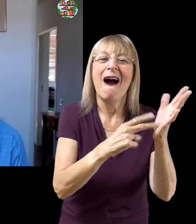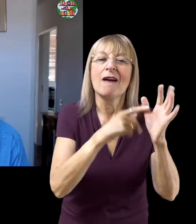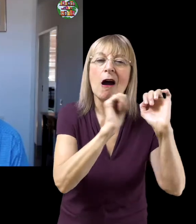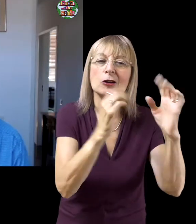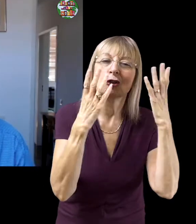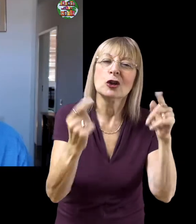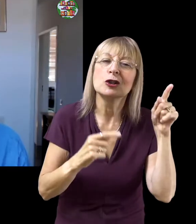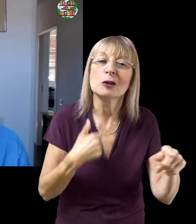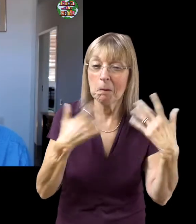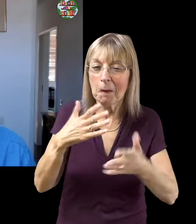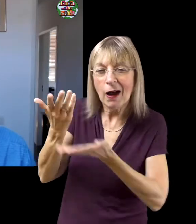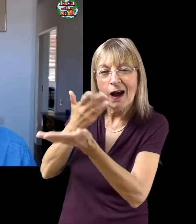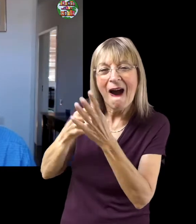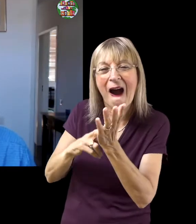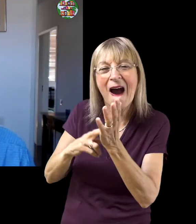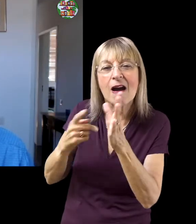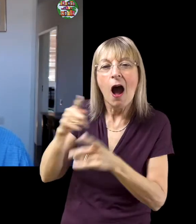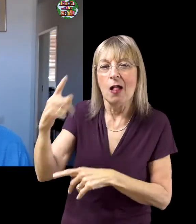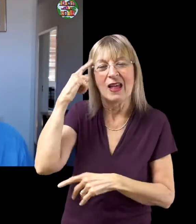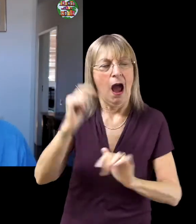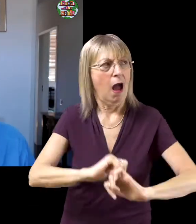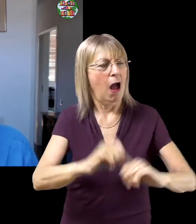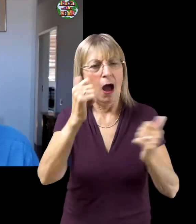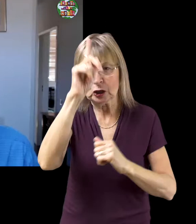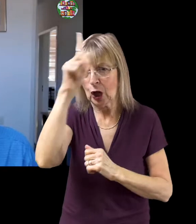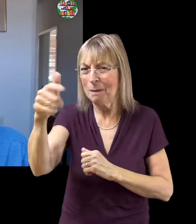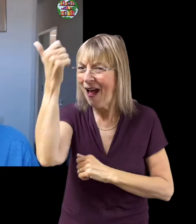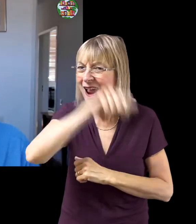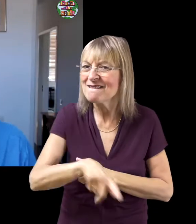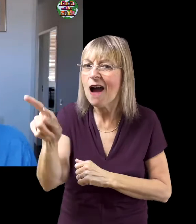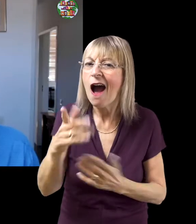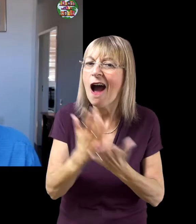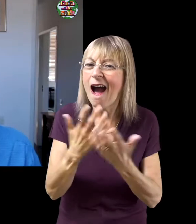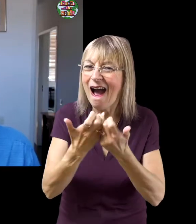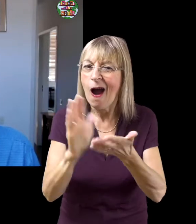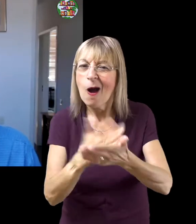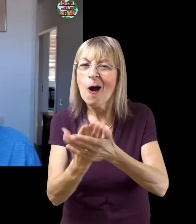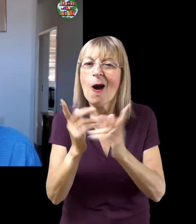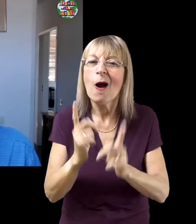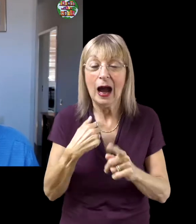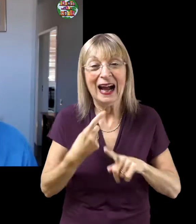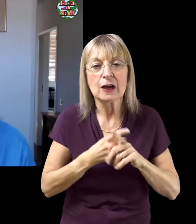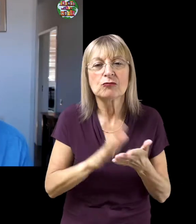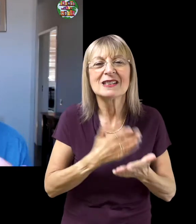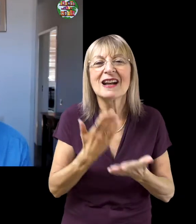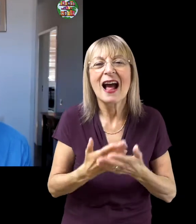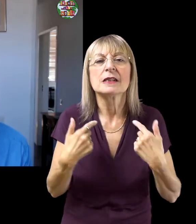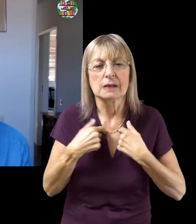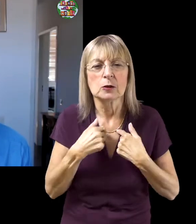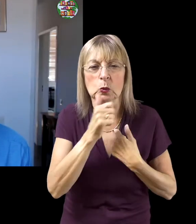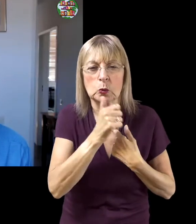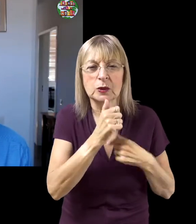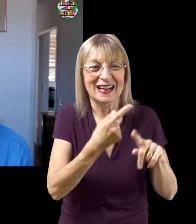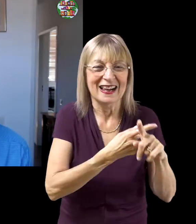done in Dutch. And so I talked to Anna about it. She thought that solution worked really well in German. So that for the